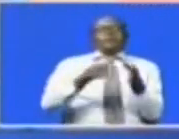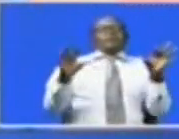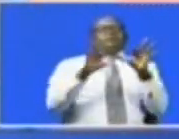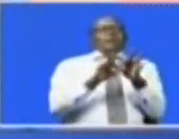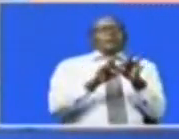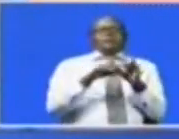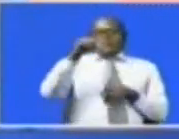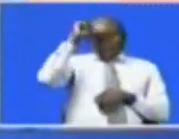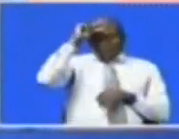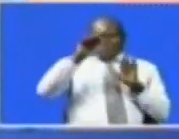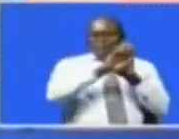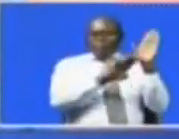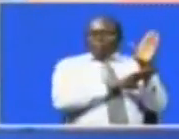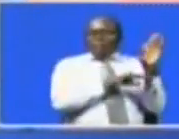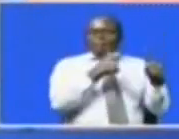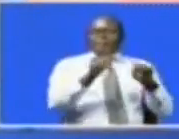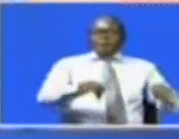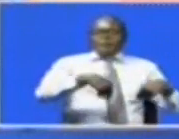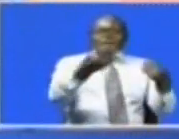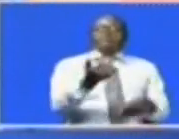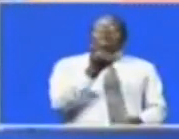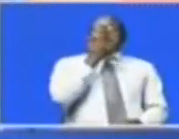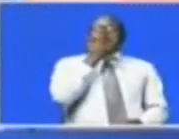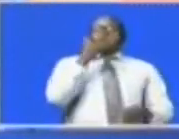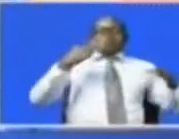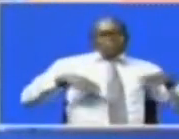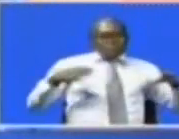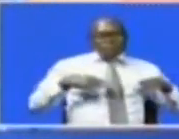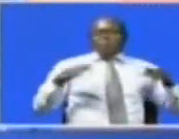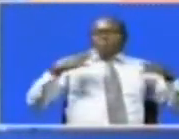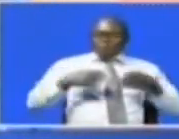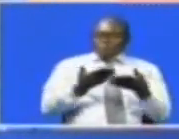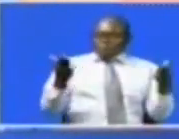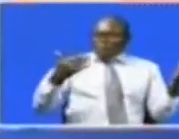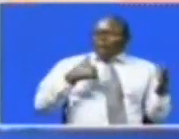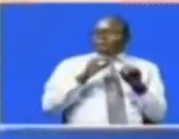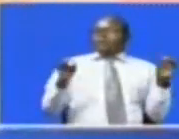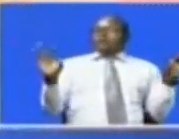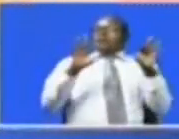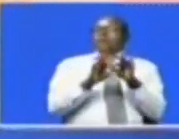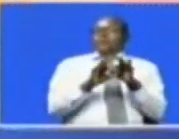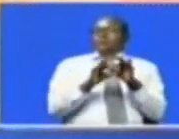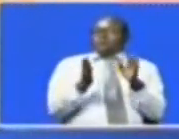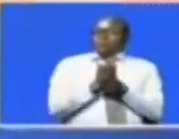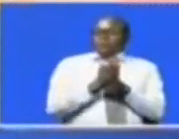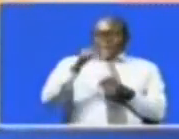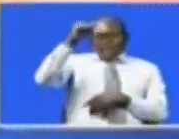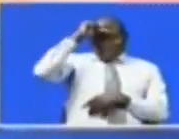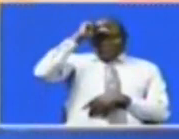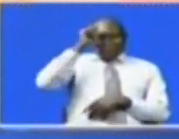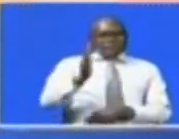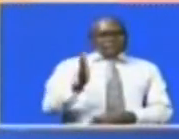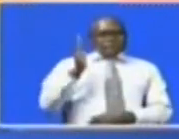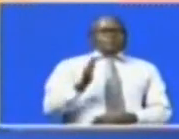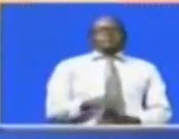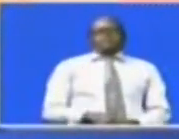has a program. It gives it to the wrong people. Then you find that Mwananchi here has no connection with the government security